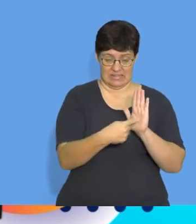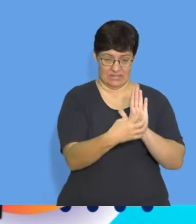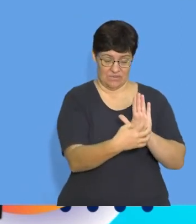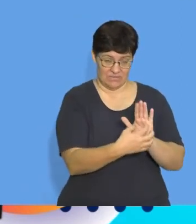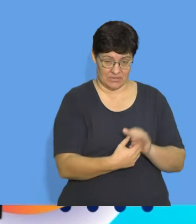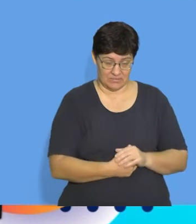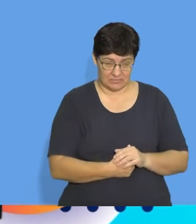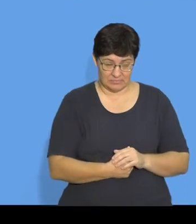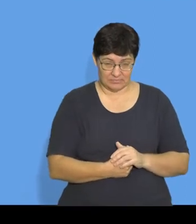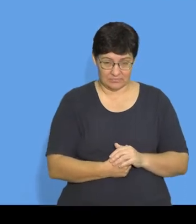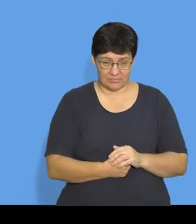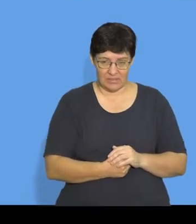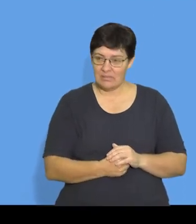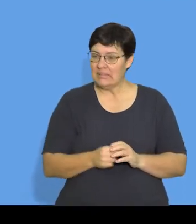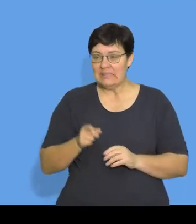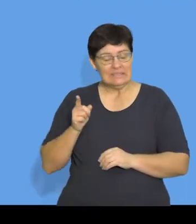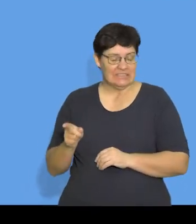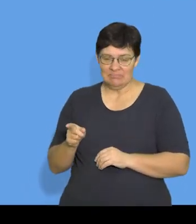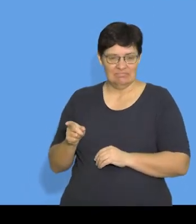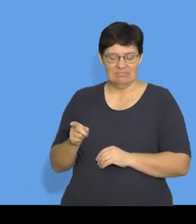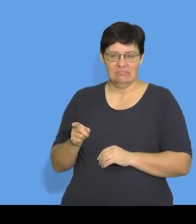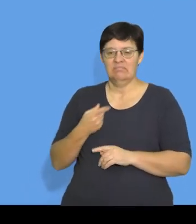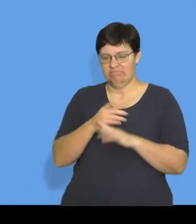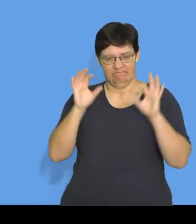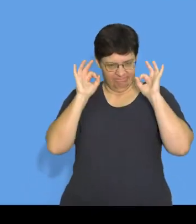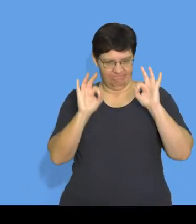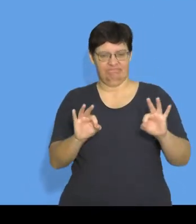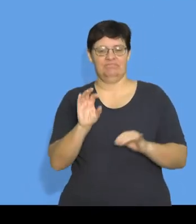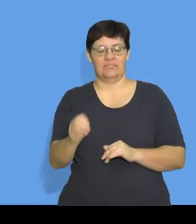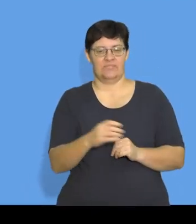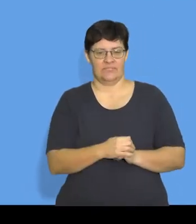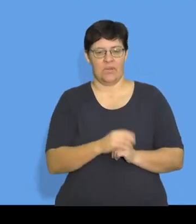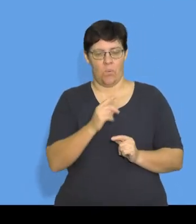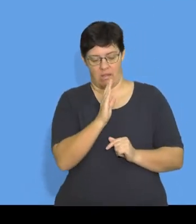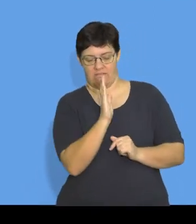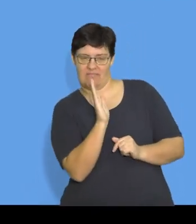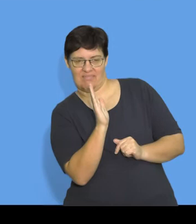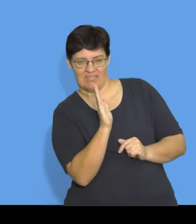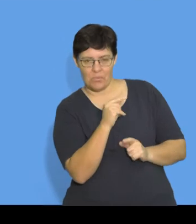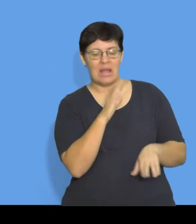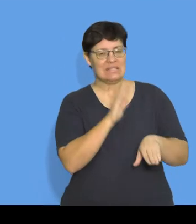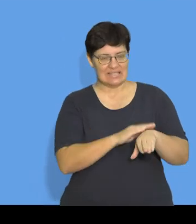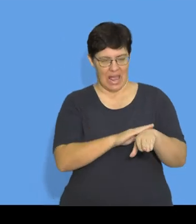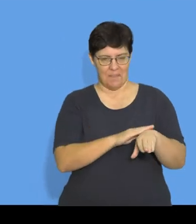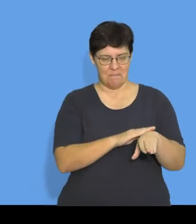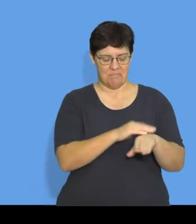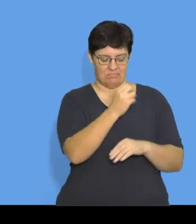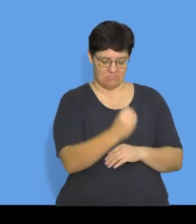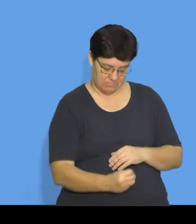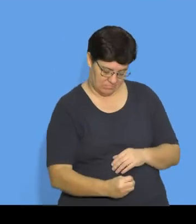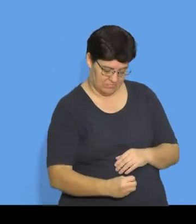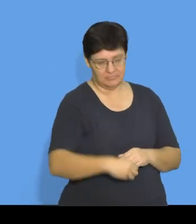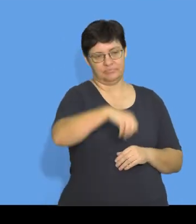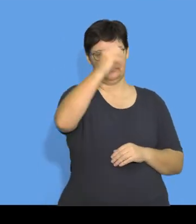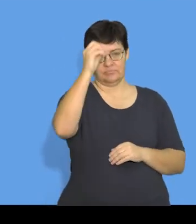graph, okay? But this is more accurate because it spends time, okay? What